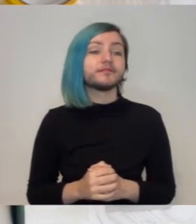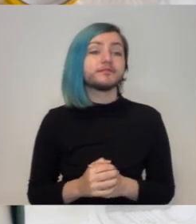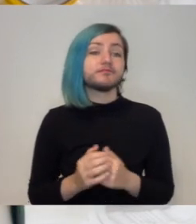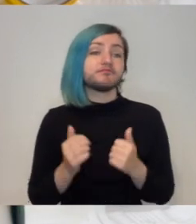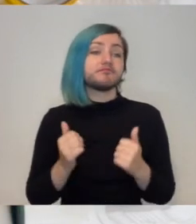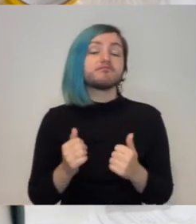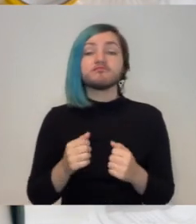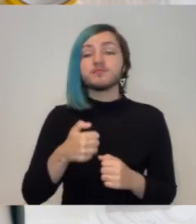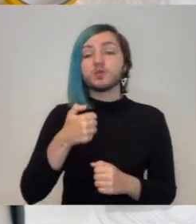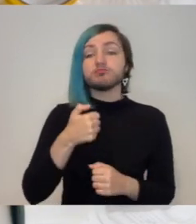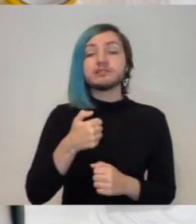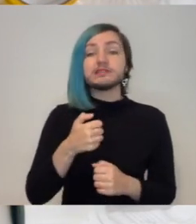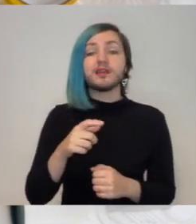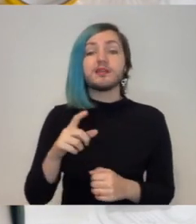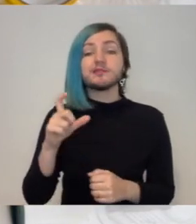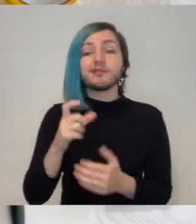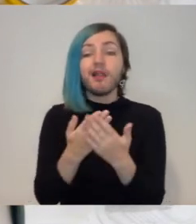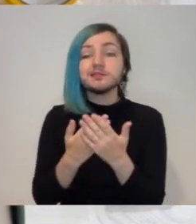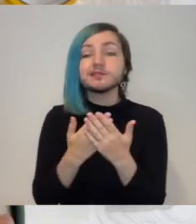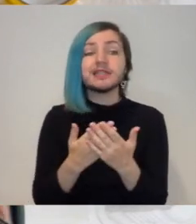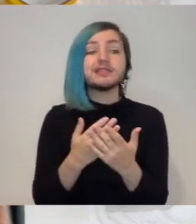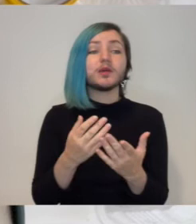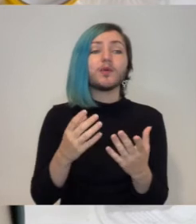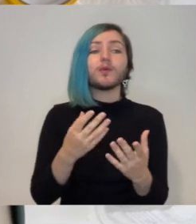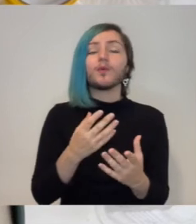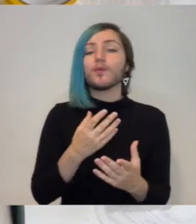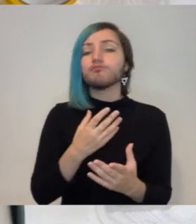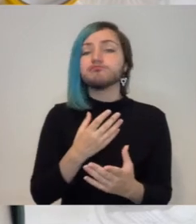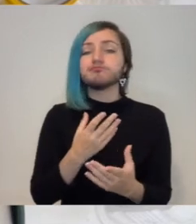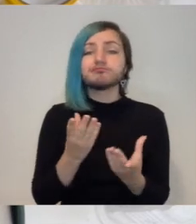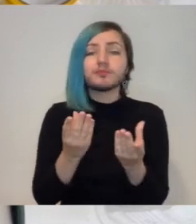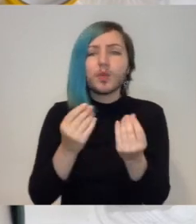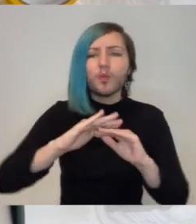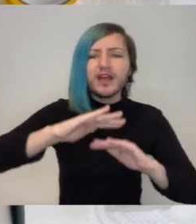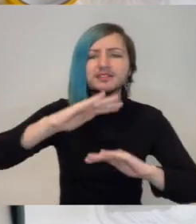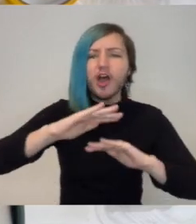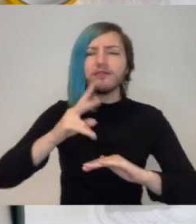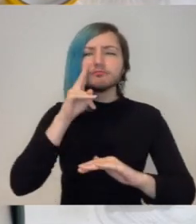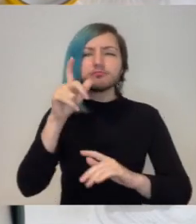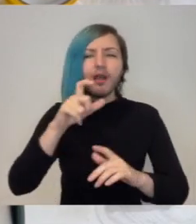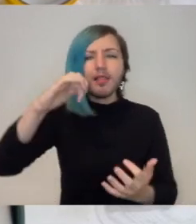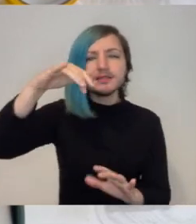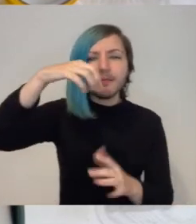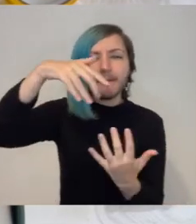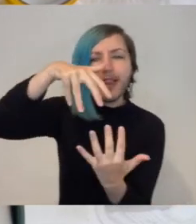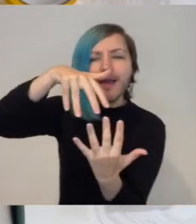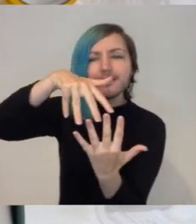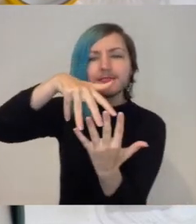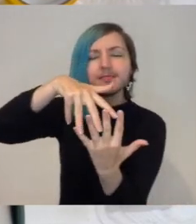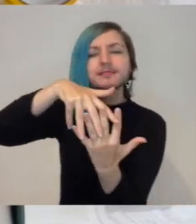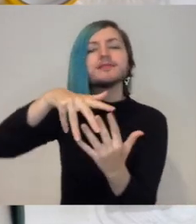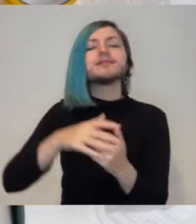So there we've got studies of working on wet surfaces and watching colour blend together and starting to